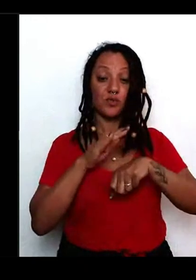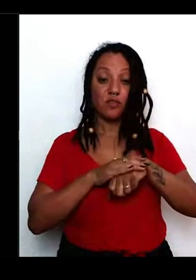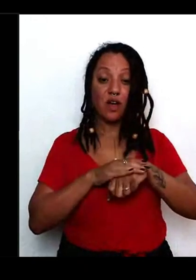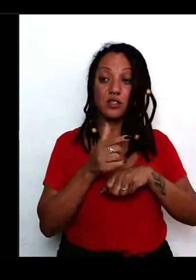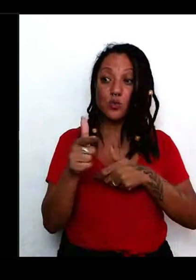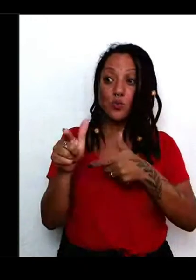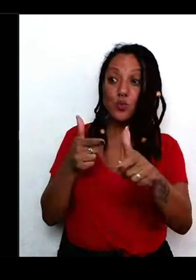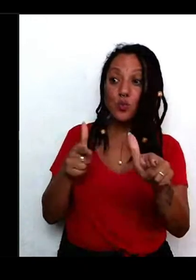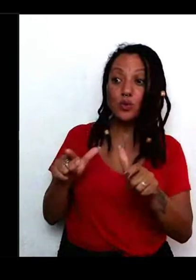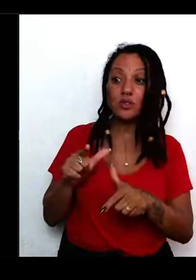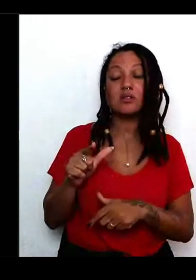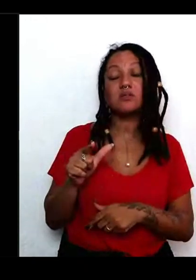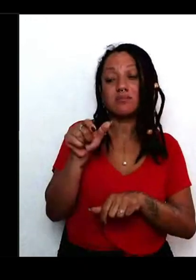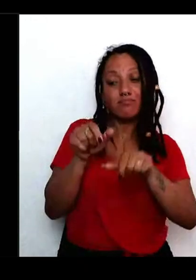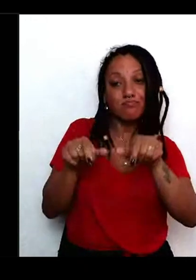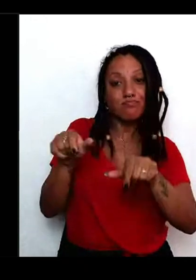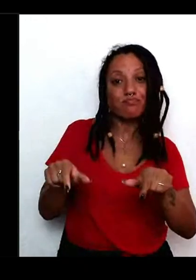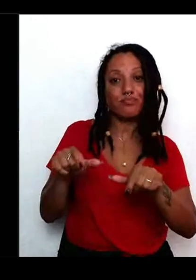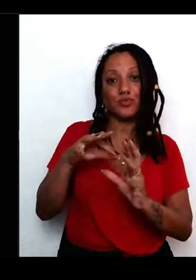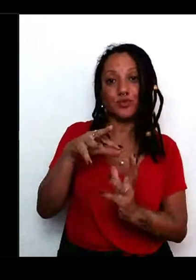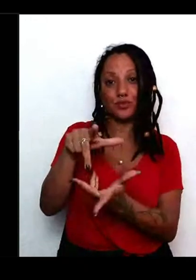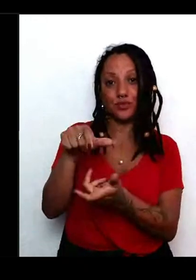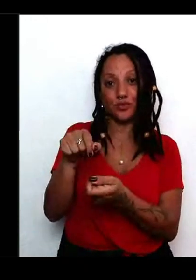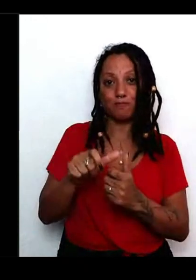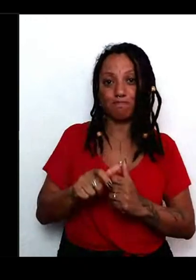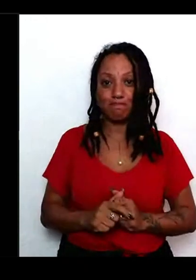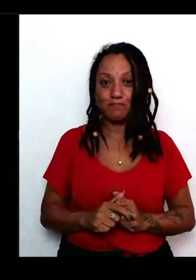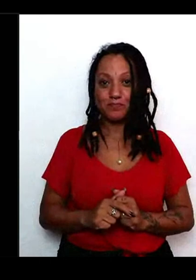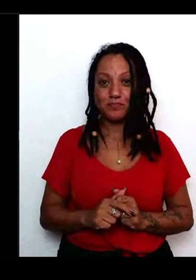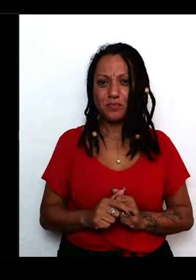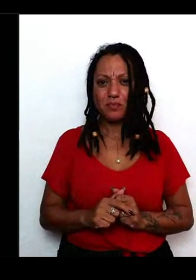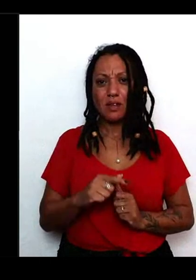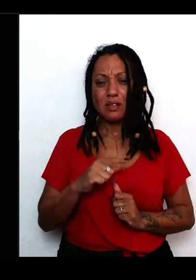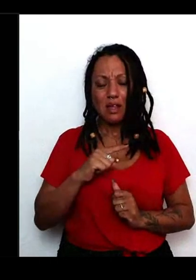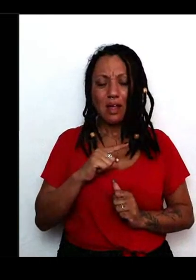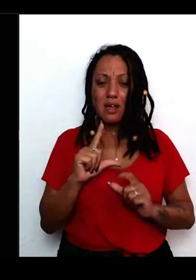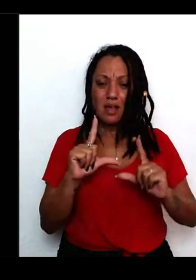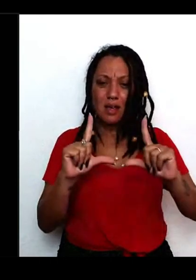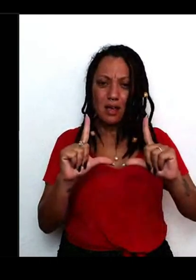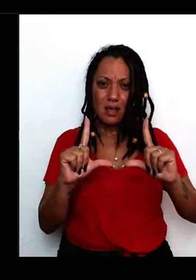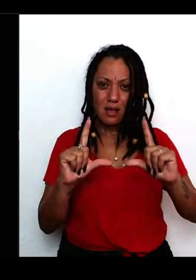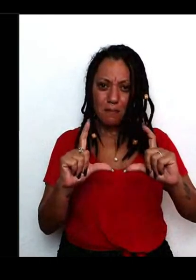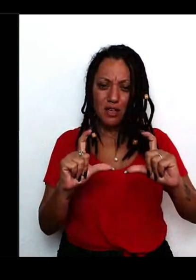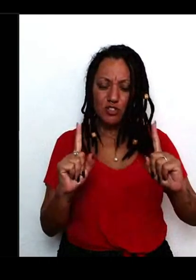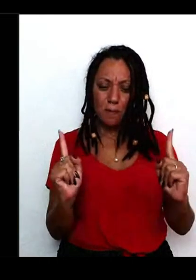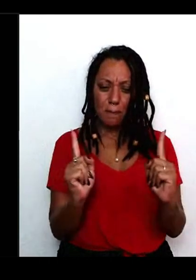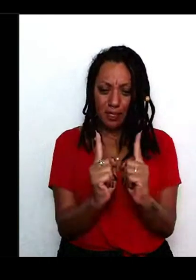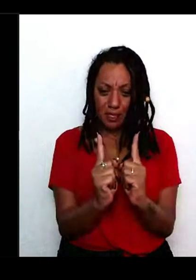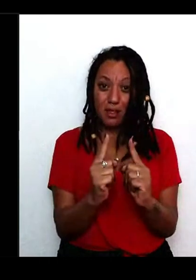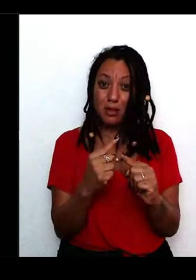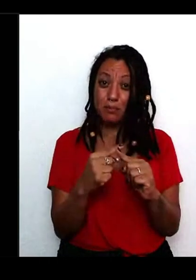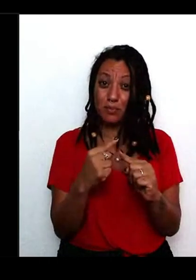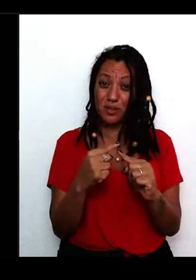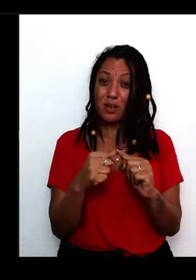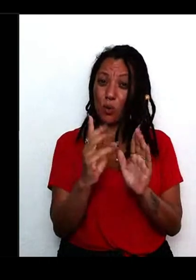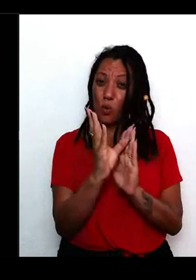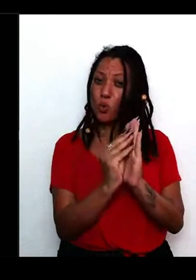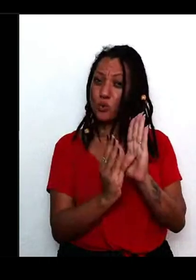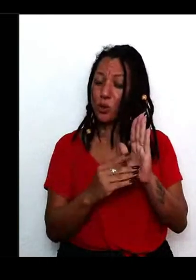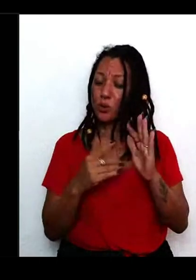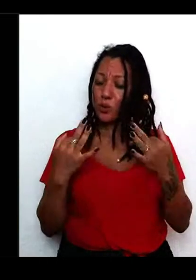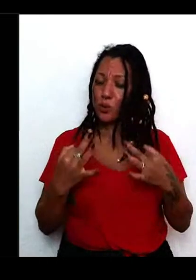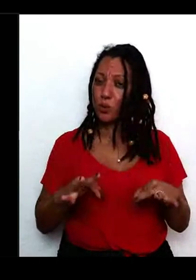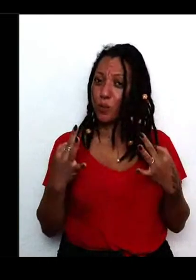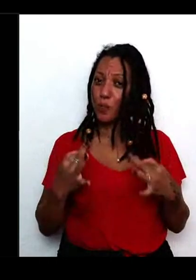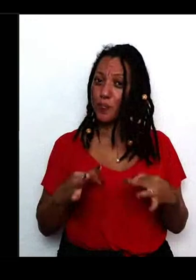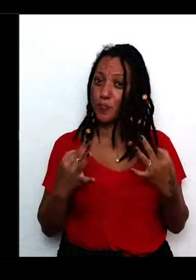content is so painful I felt that they had to be small or they would completely overwhelm